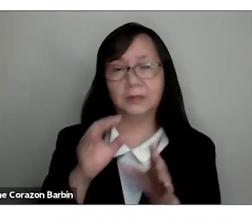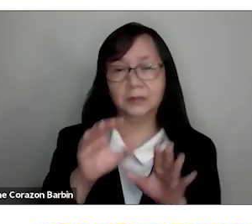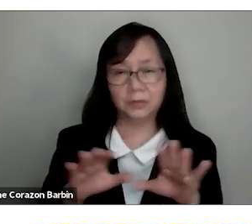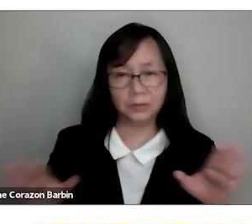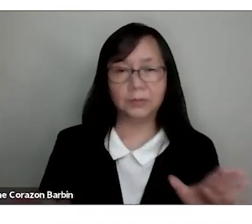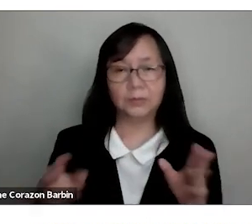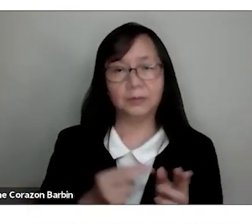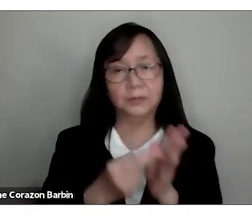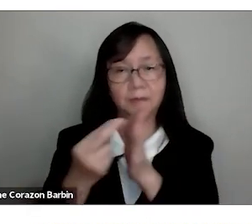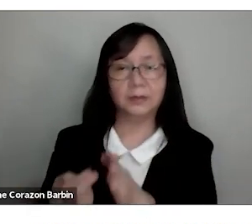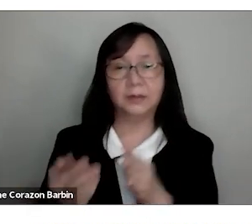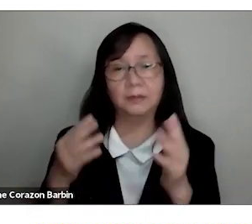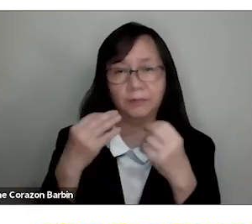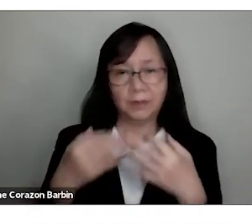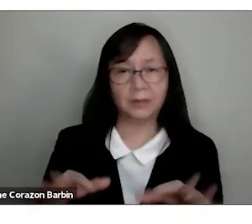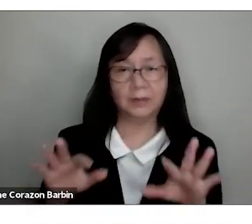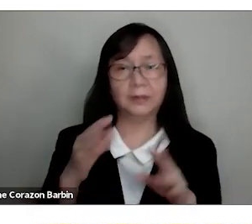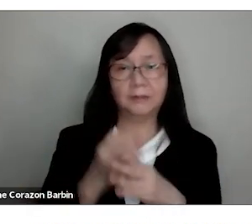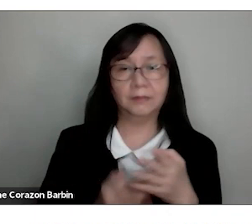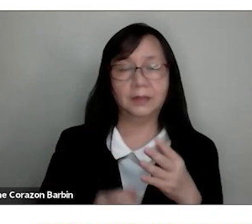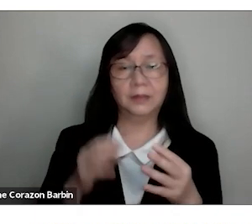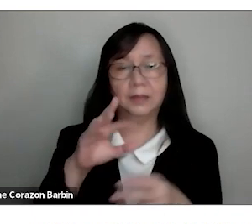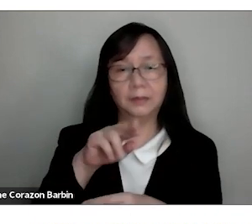final RPA on COEA so that everyone can see